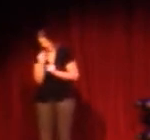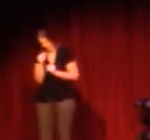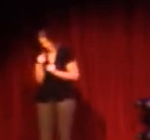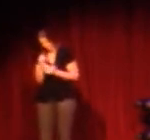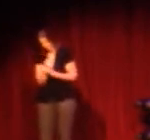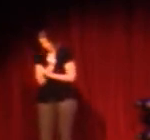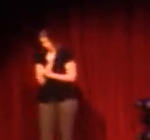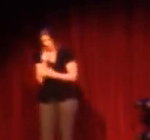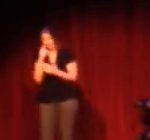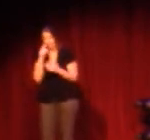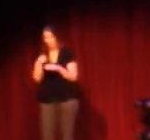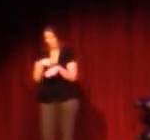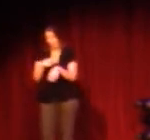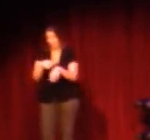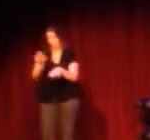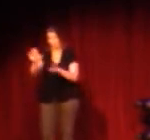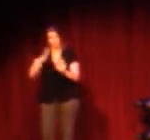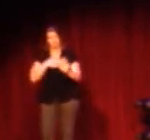for a really long time.